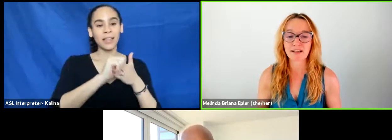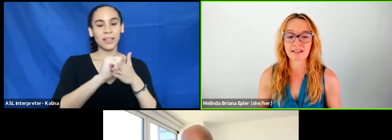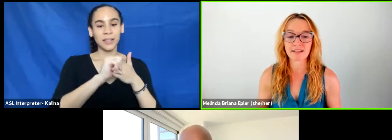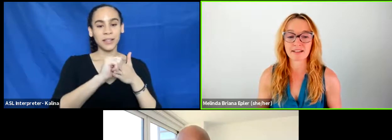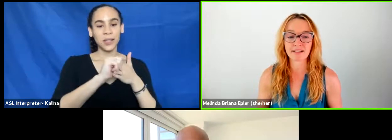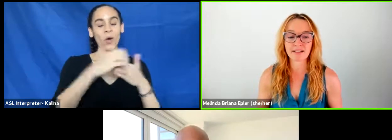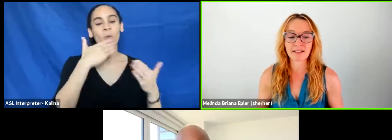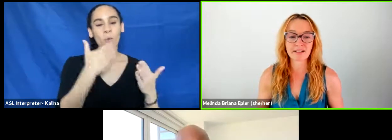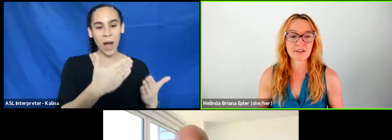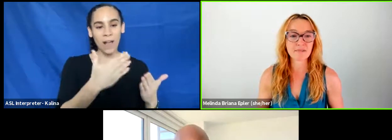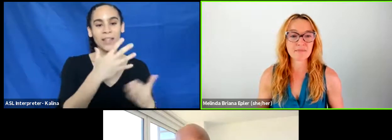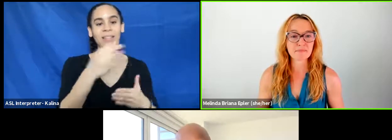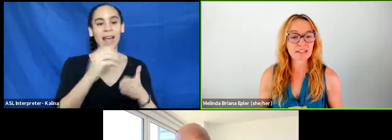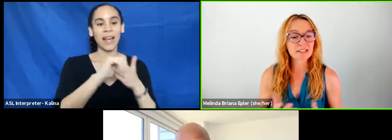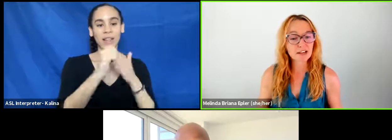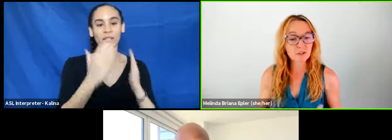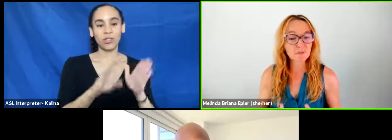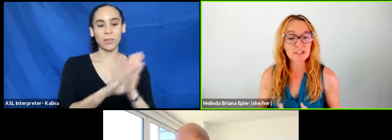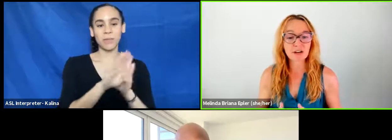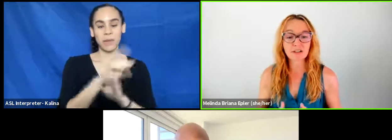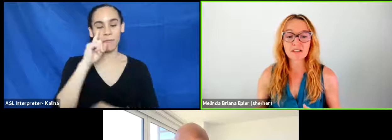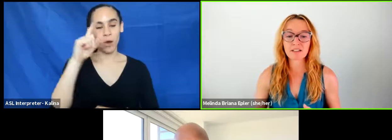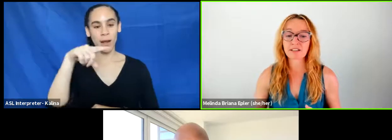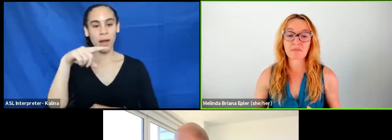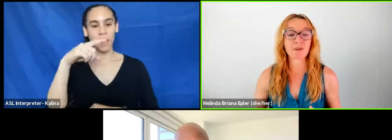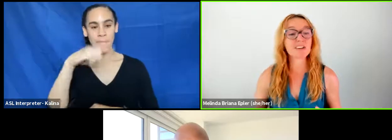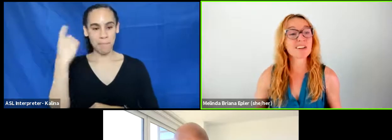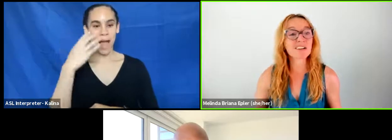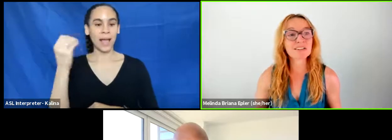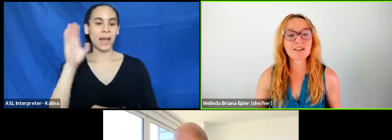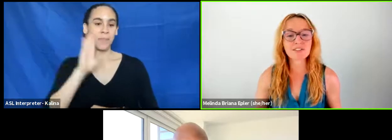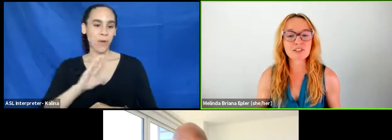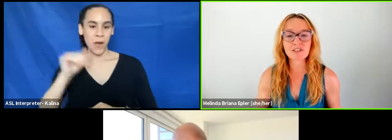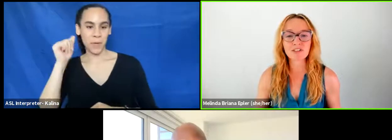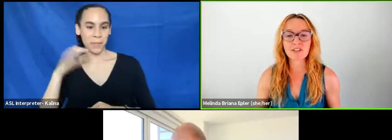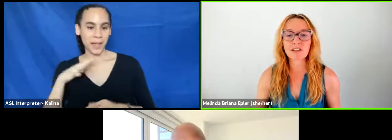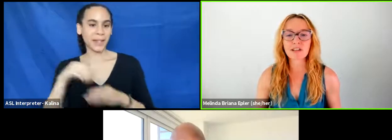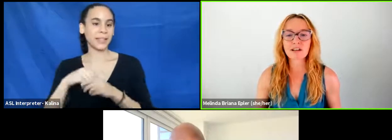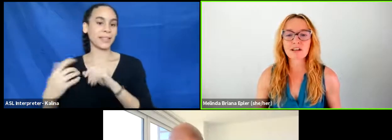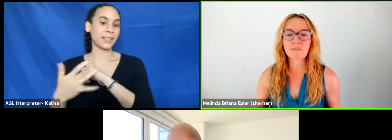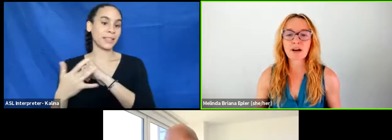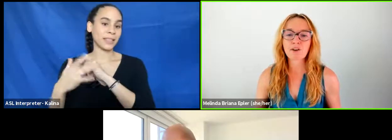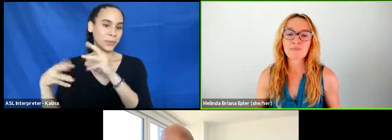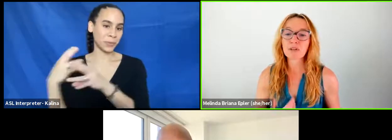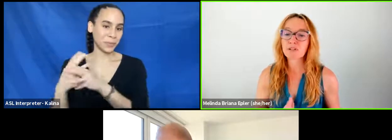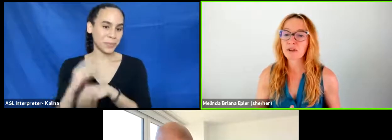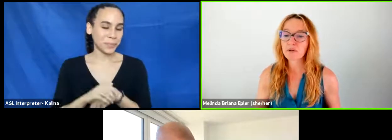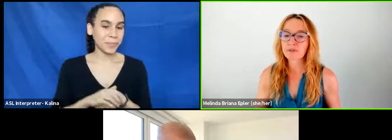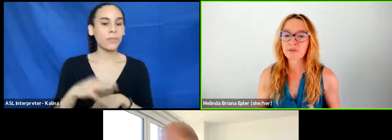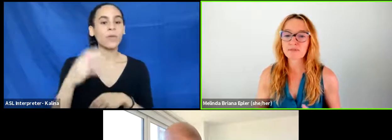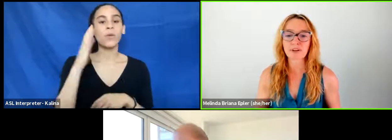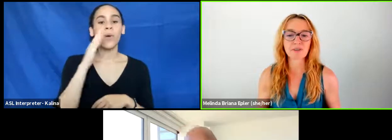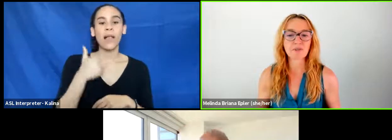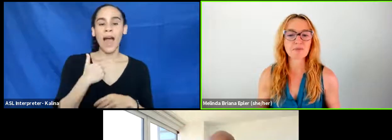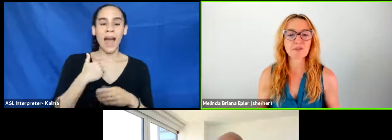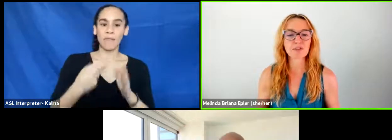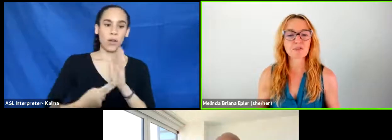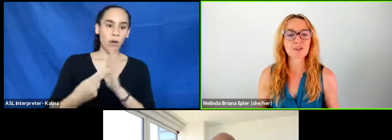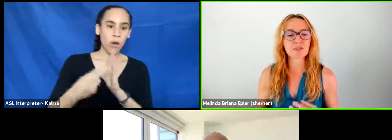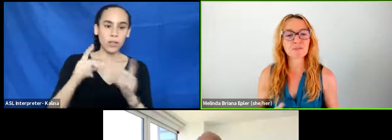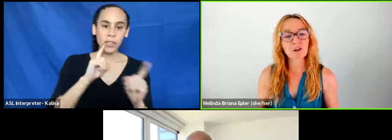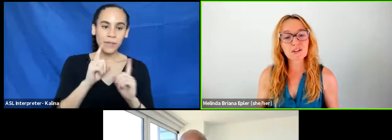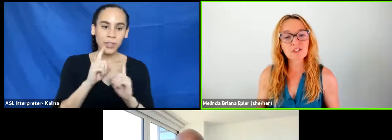men in tech. Today, we're going to have an honest conversation about mental health, our